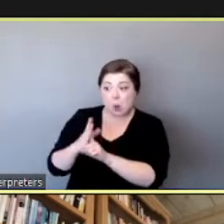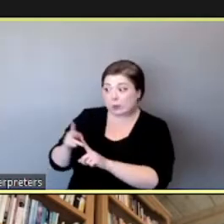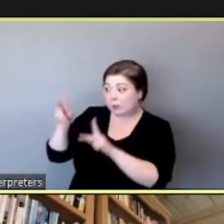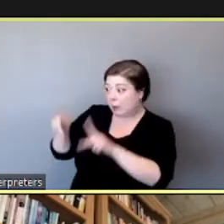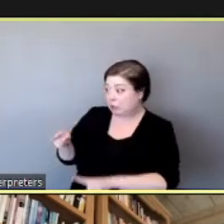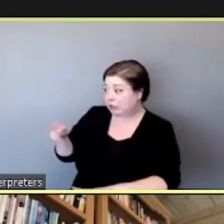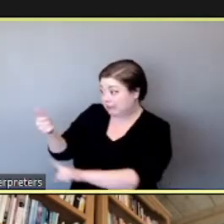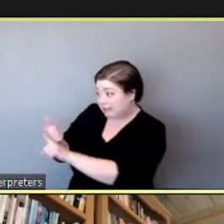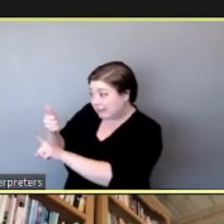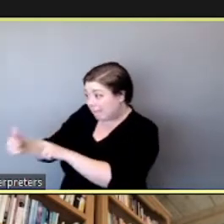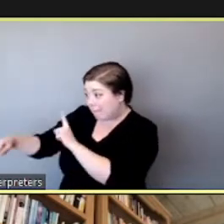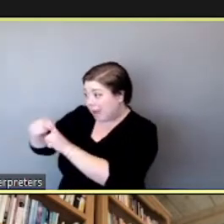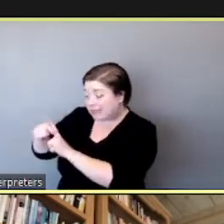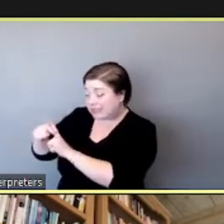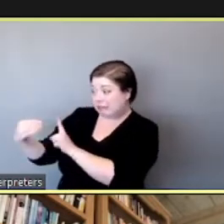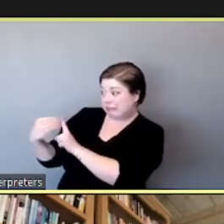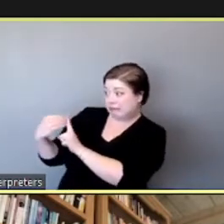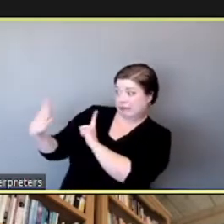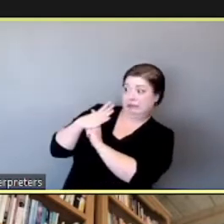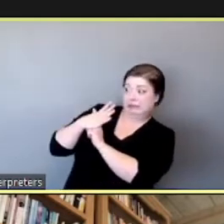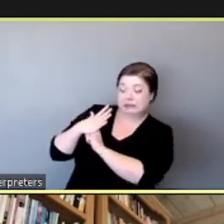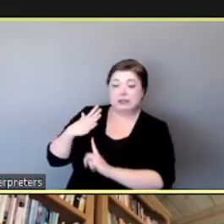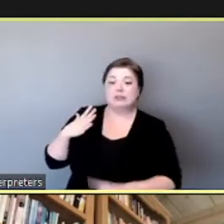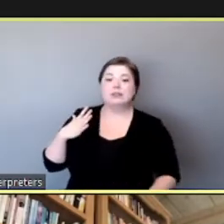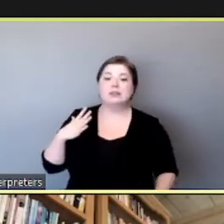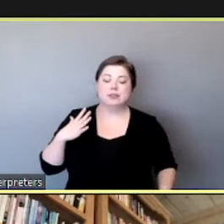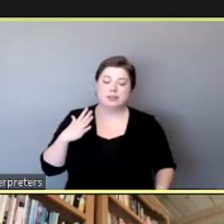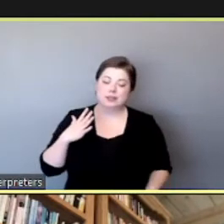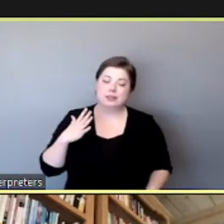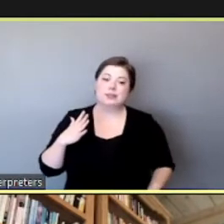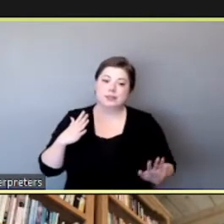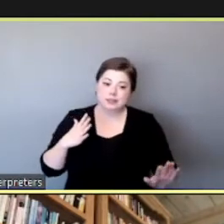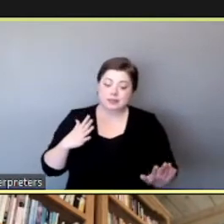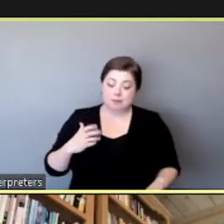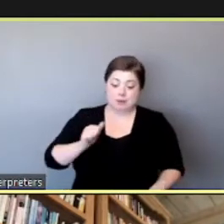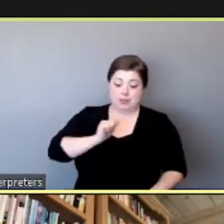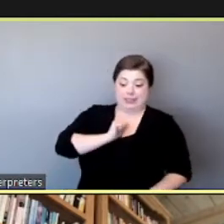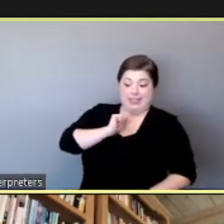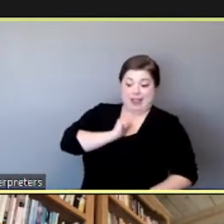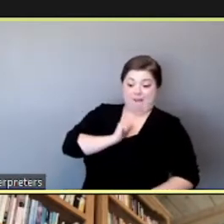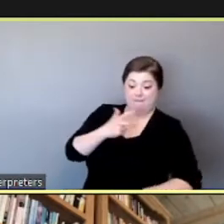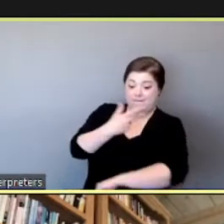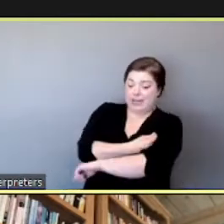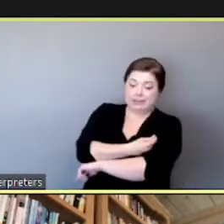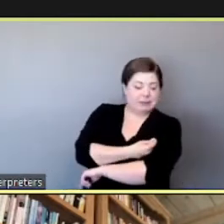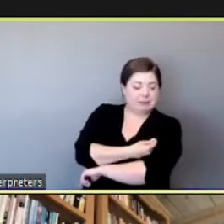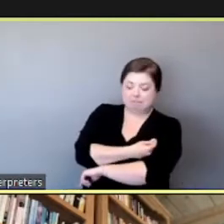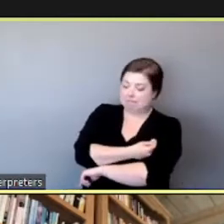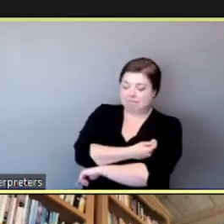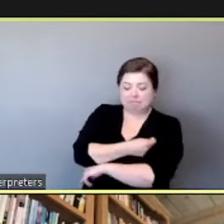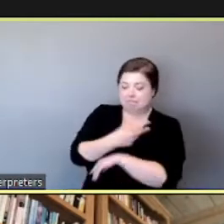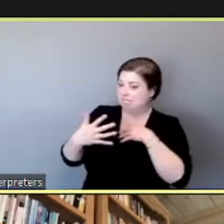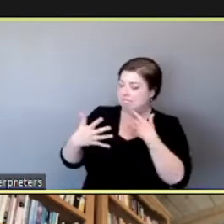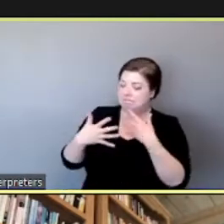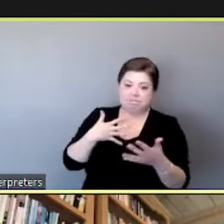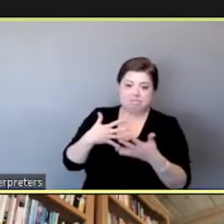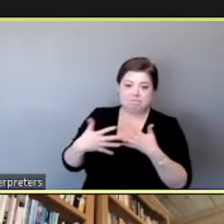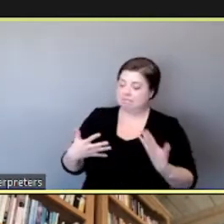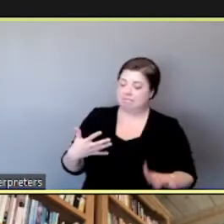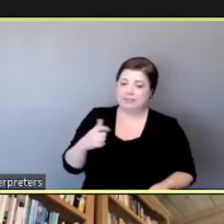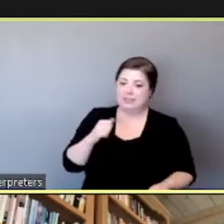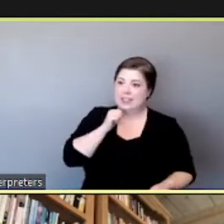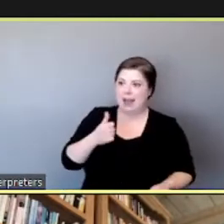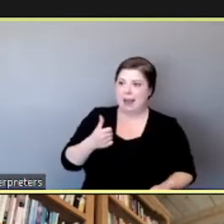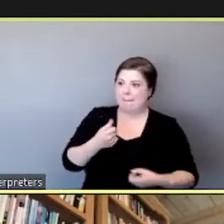positive, that me being vaccinated now does not make me feel like I shouldn't